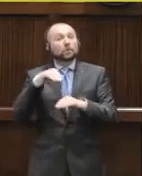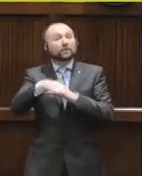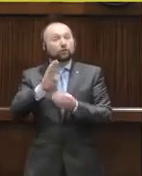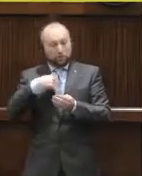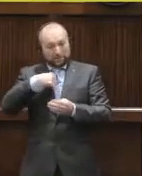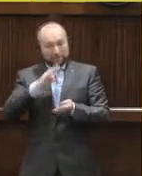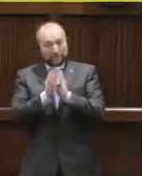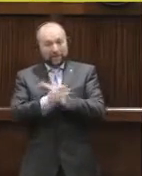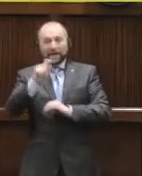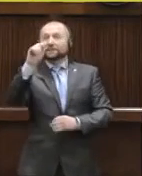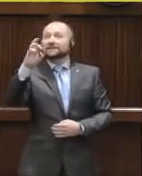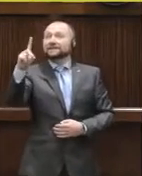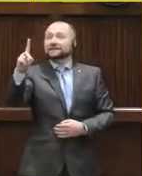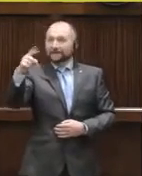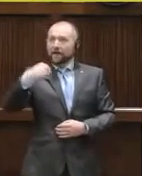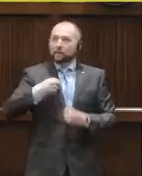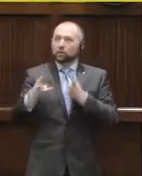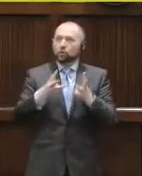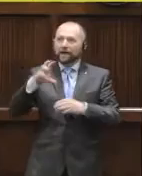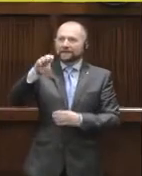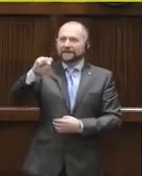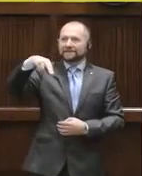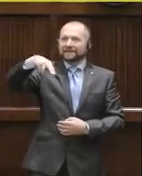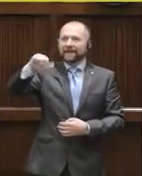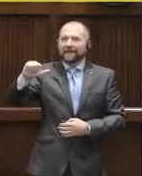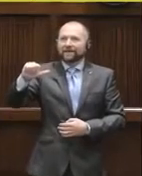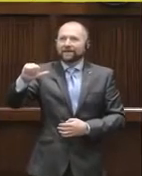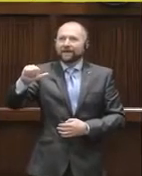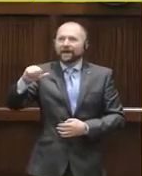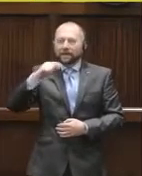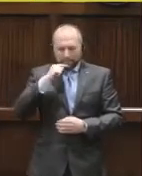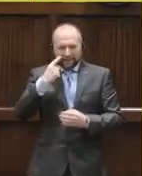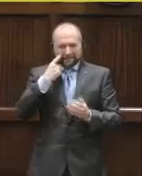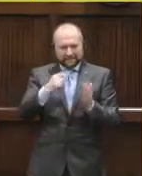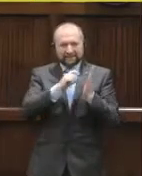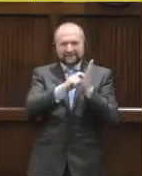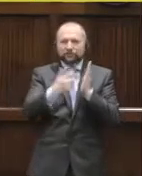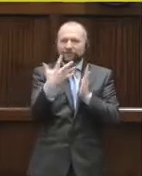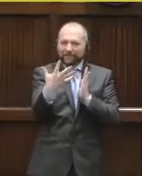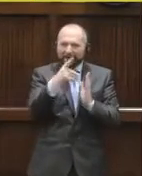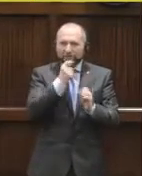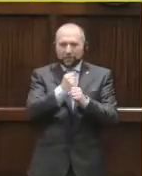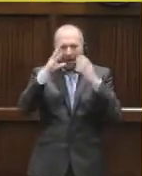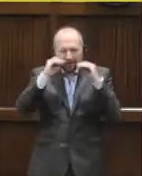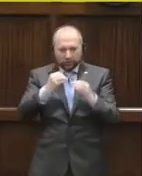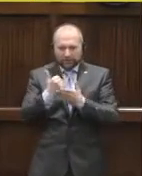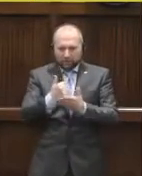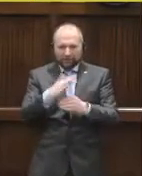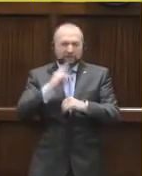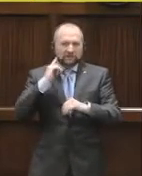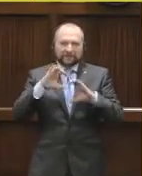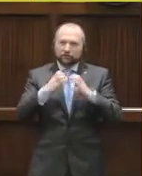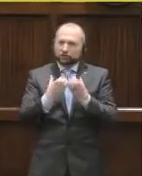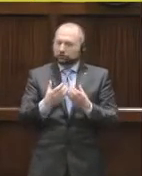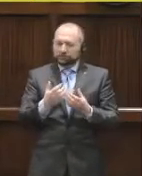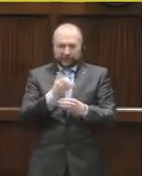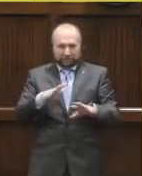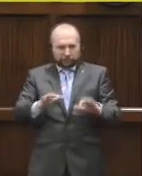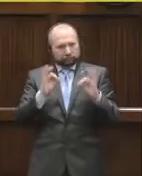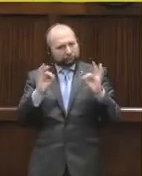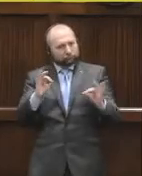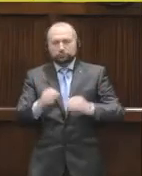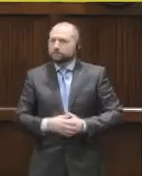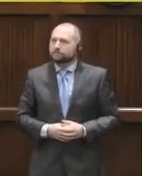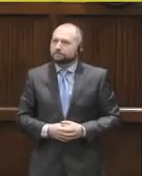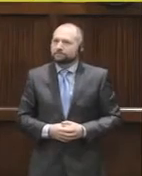welcome Section 5 of the bill, which provides educational support for deaf children. For in this, as in so